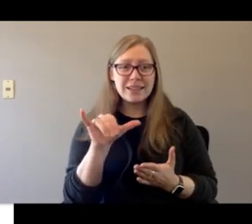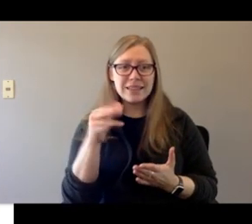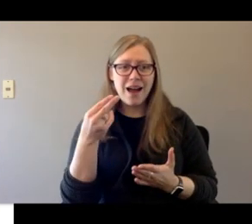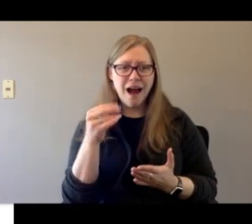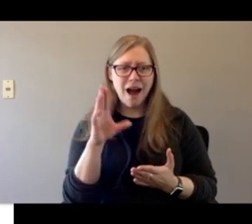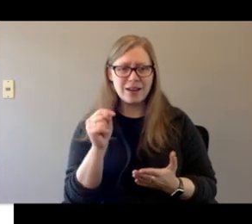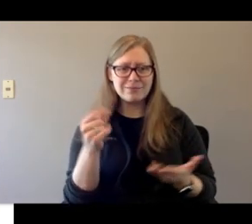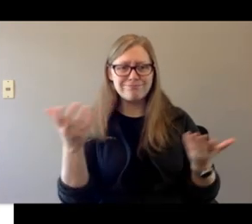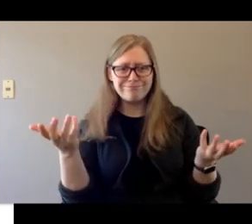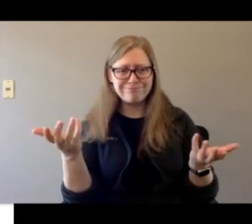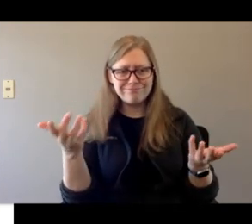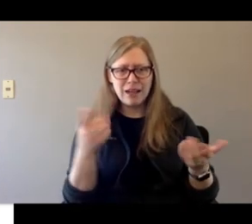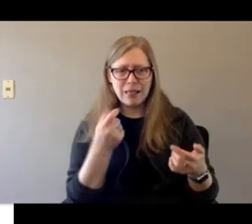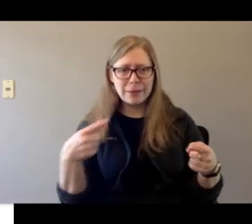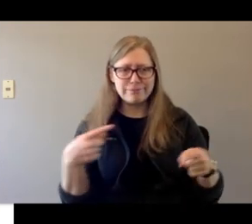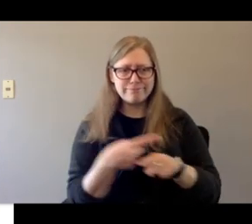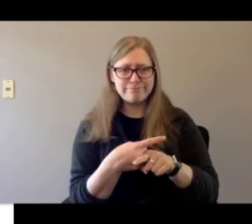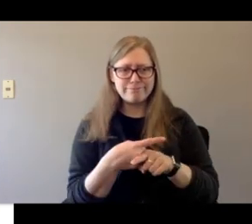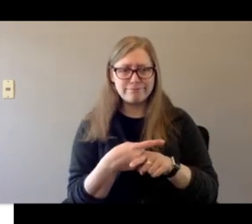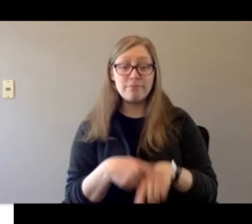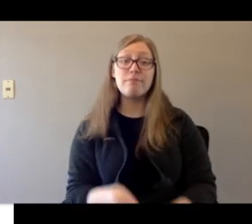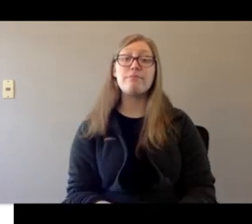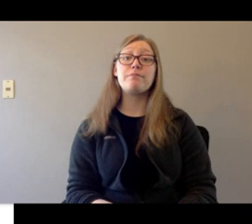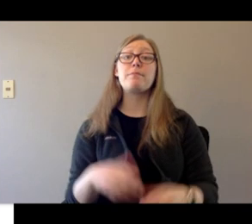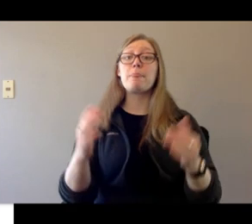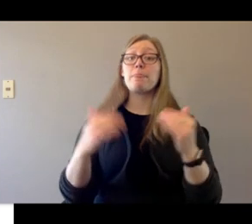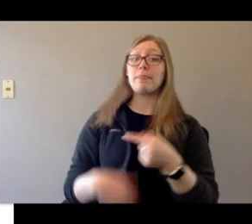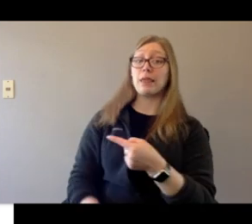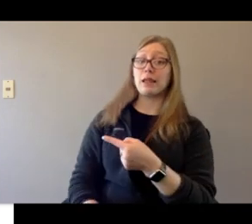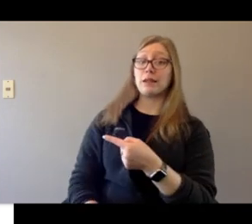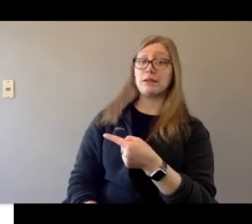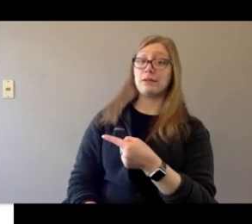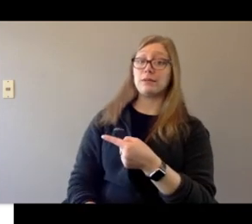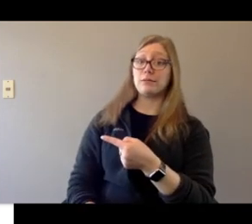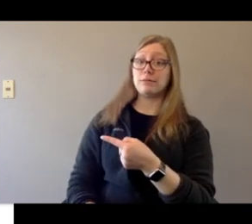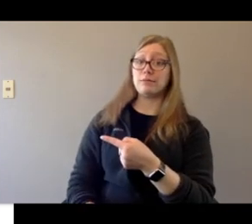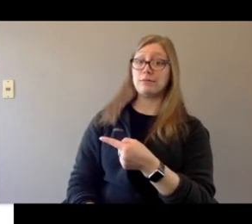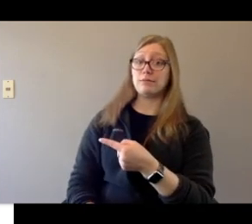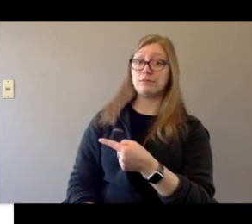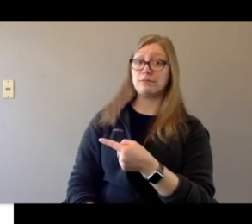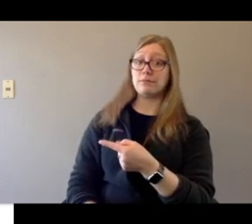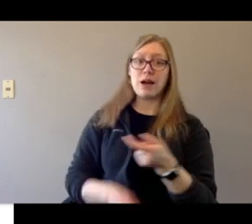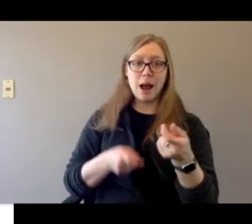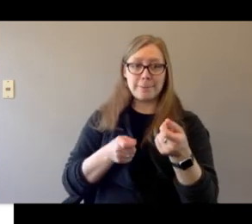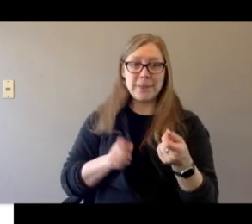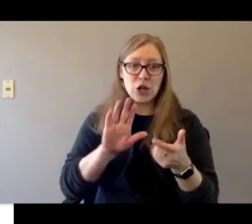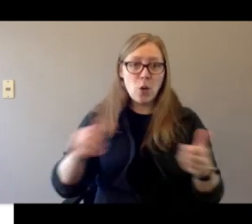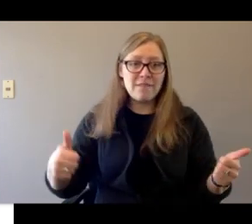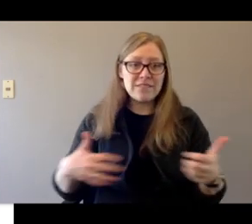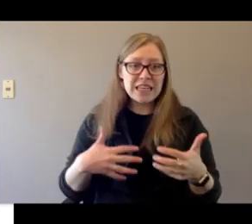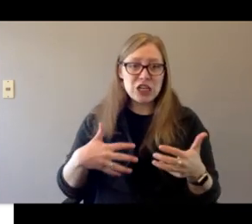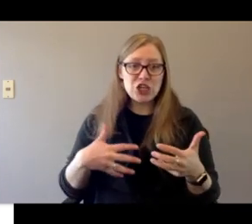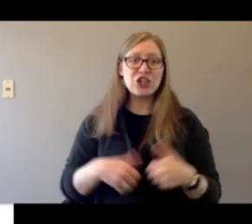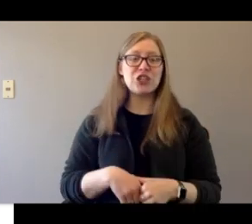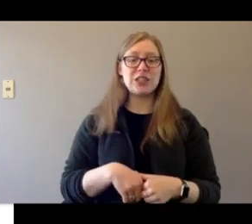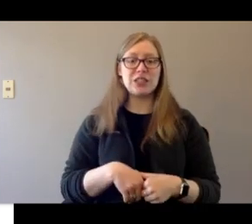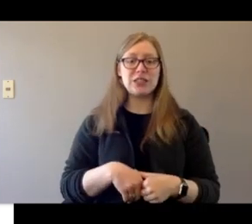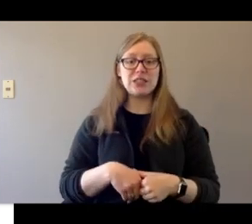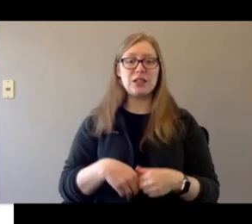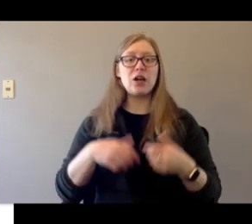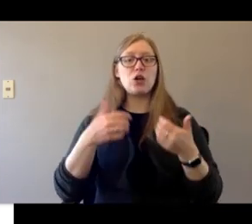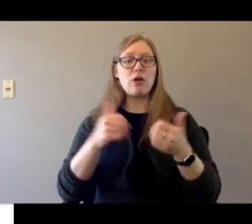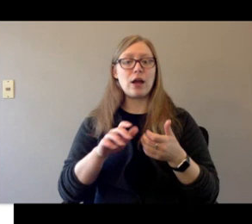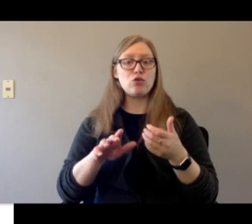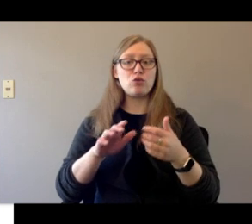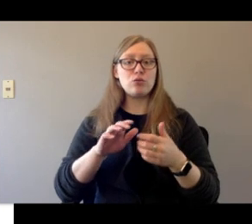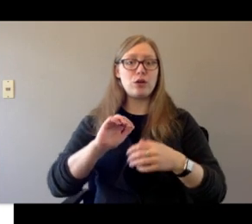on. Appeal to fear. Attempting to create support for an idea using deception and propaganda in